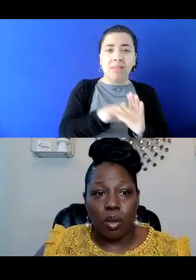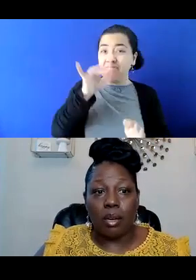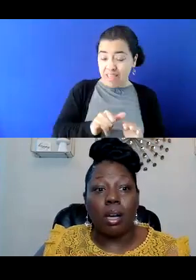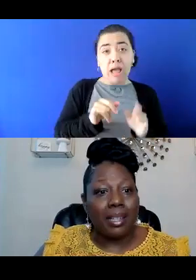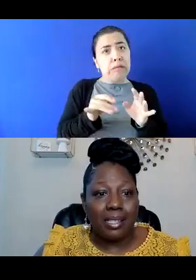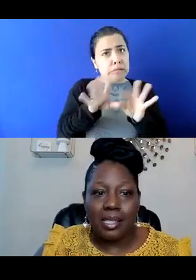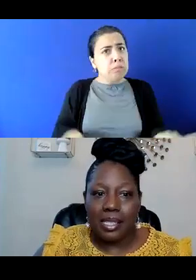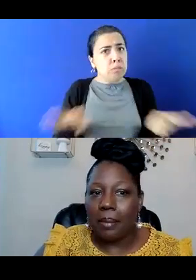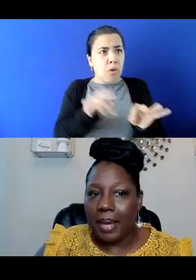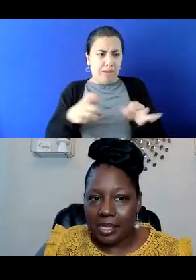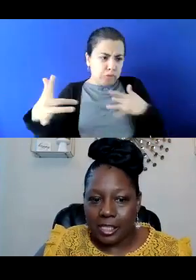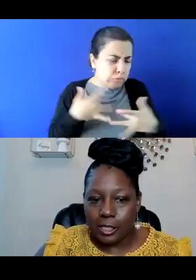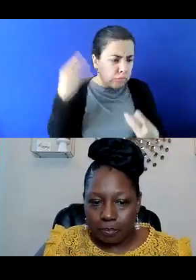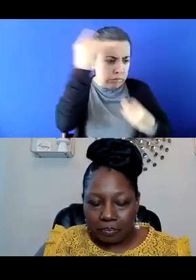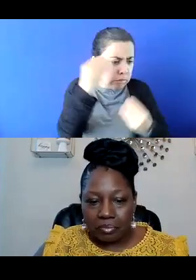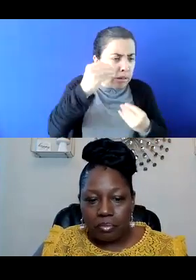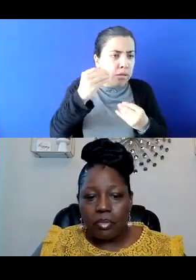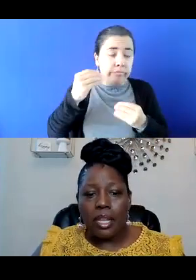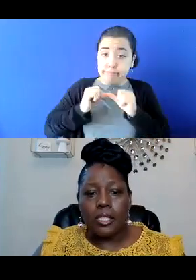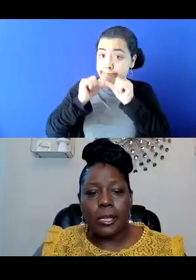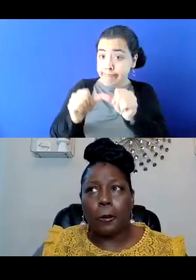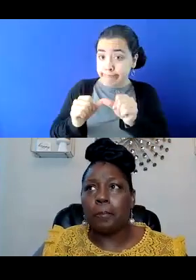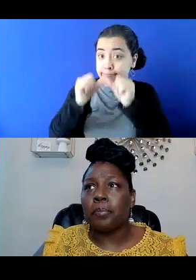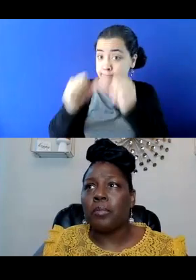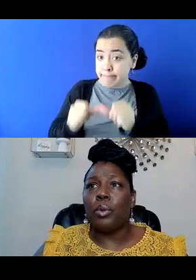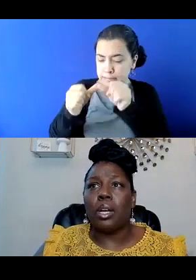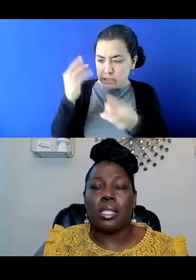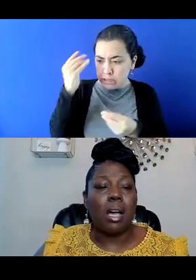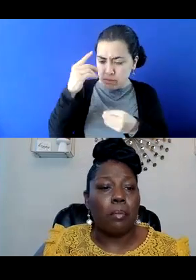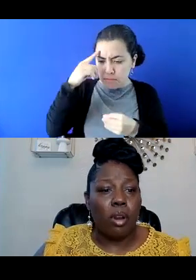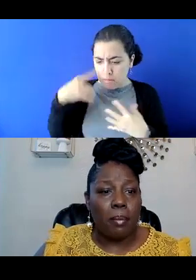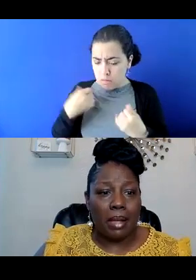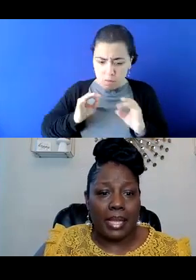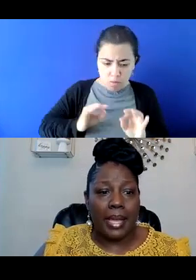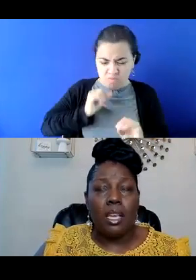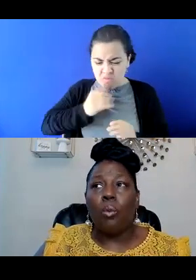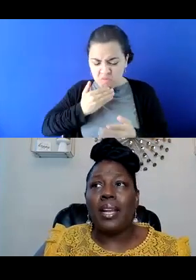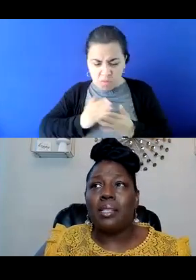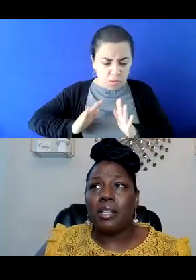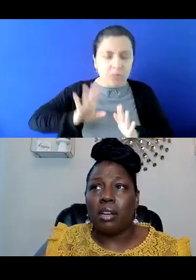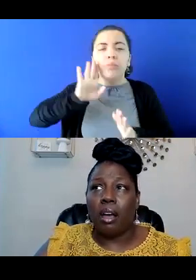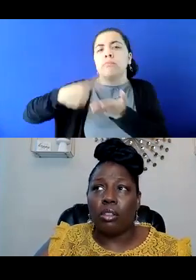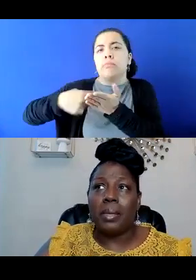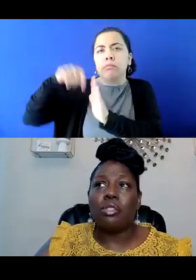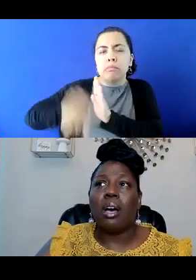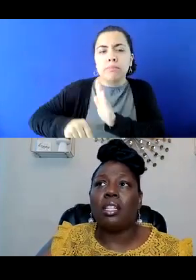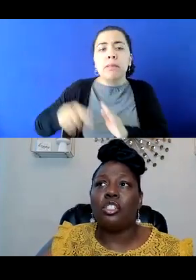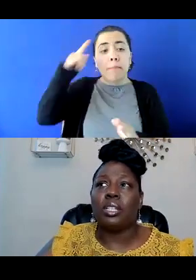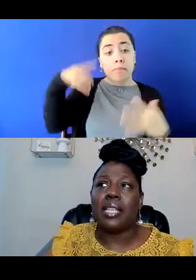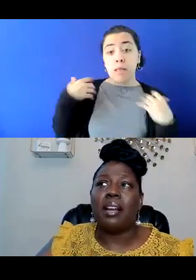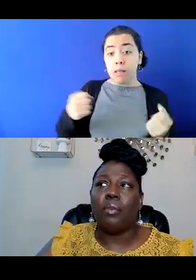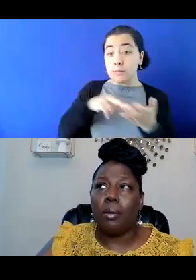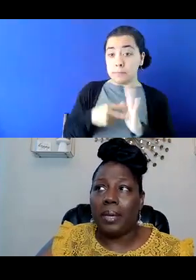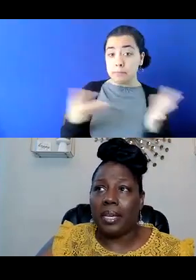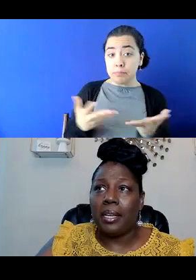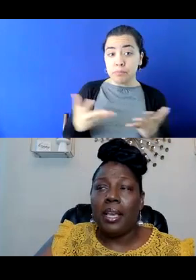focus on a consistent basis. And so we're going to talk more about that. What is mental health? Mental health is your